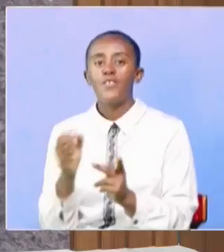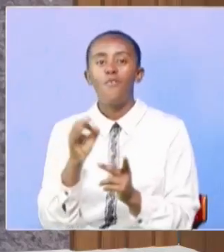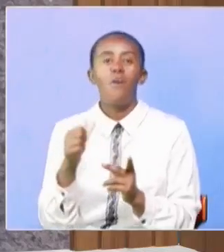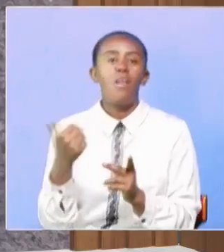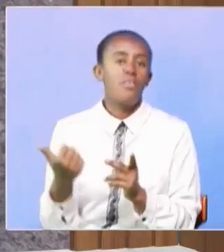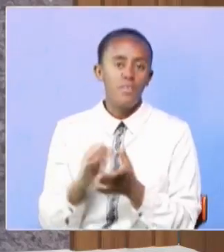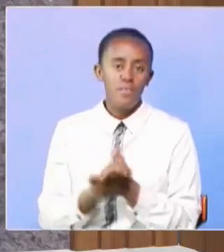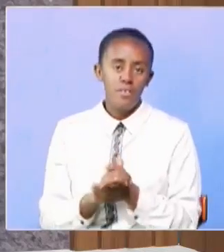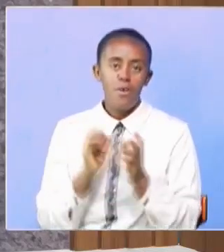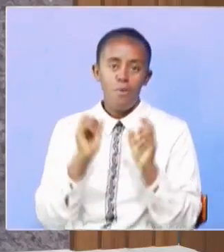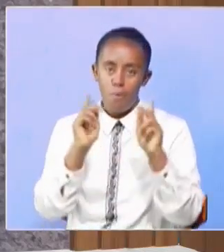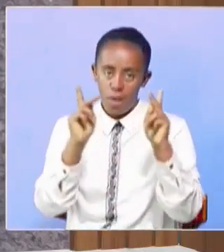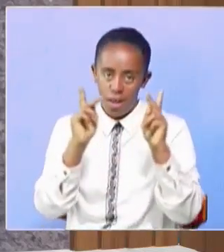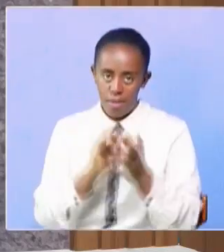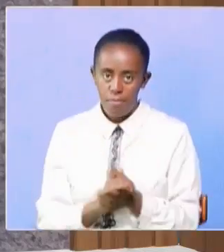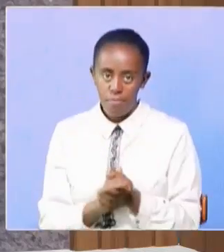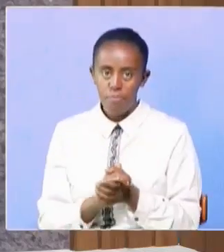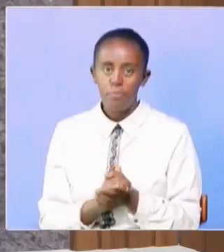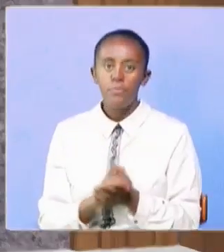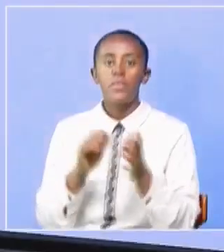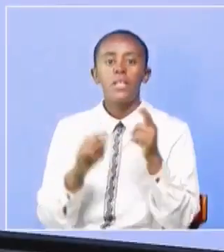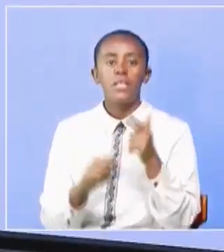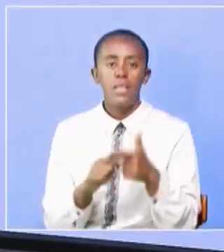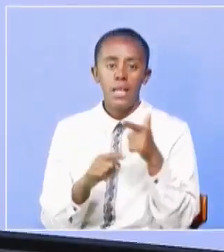other. Okay, the